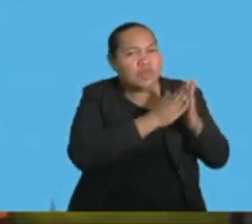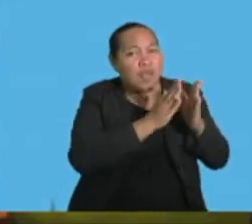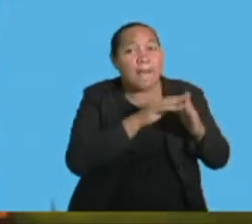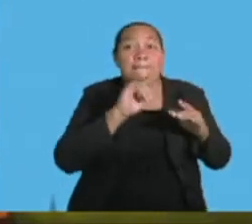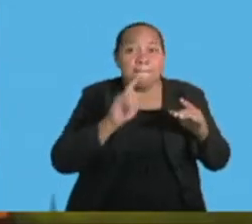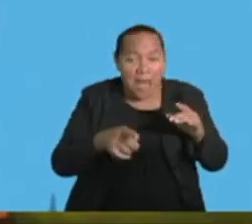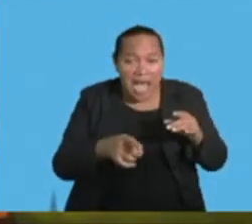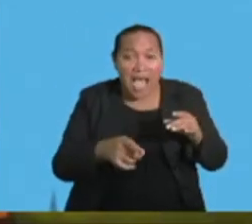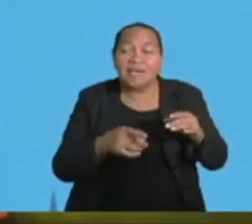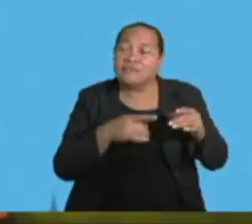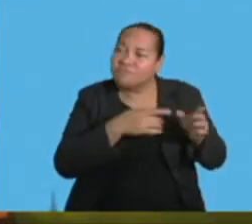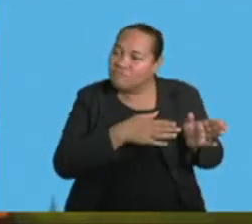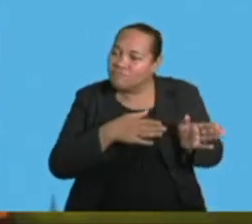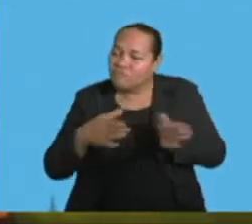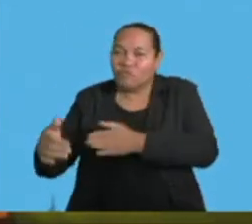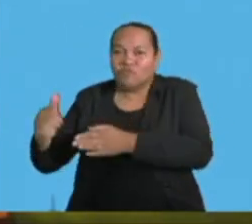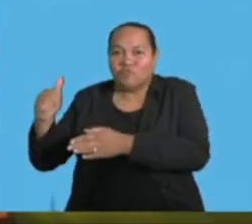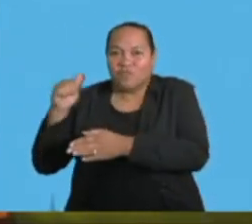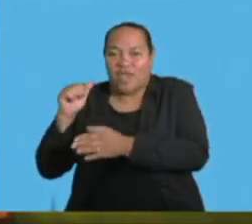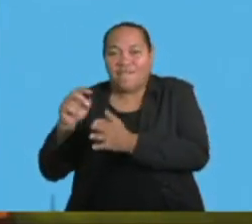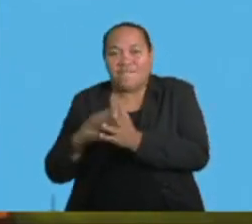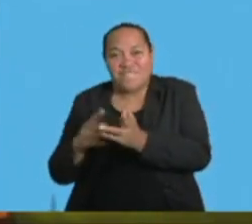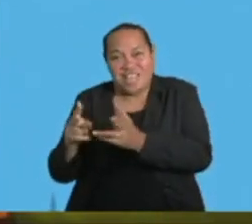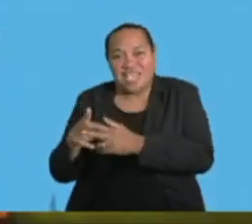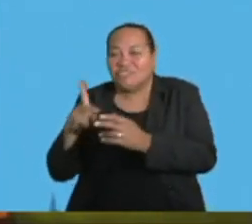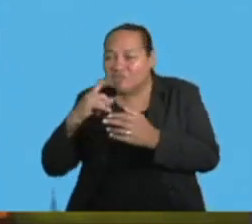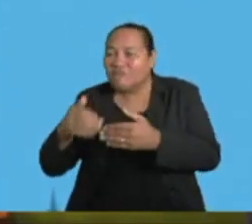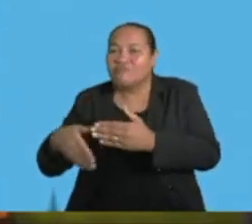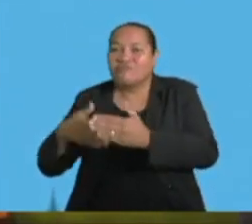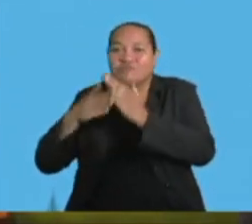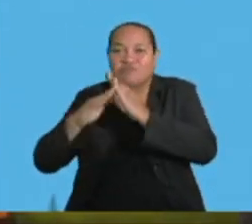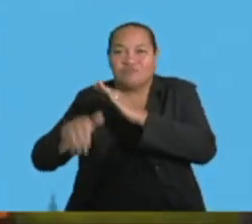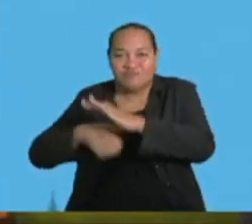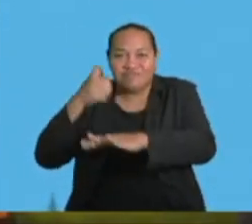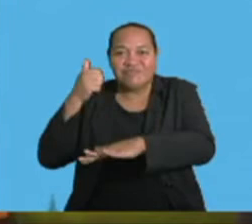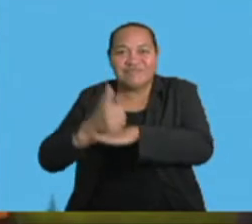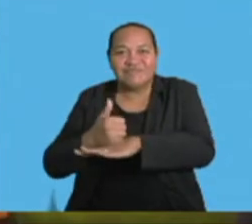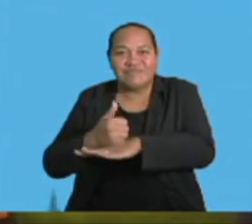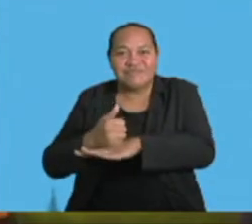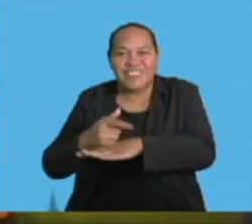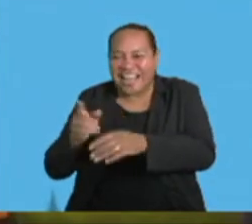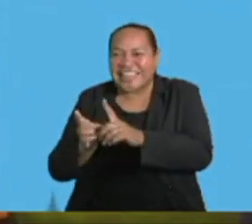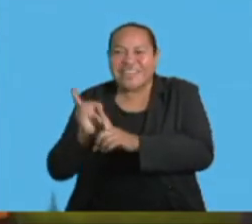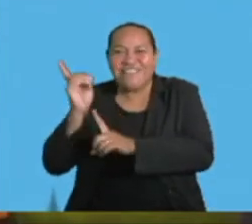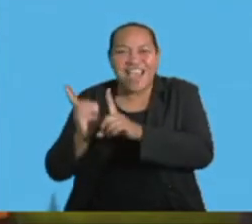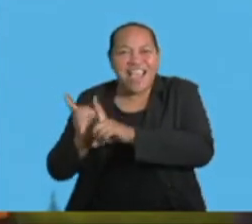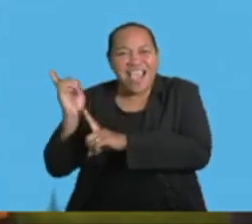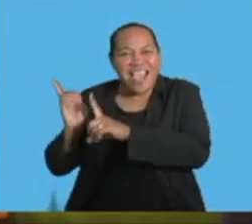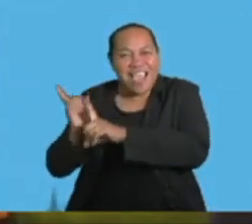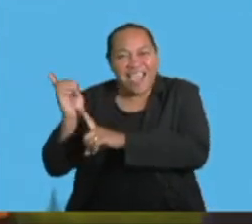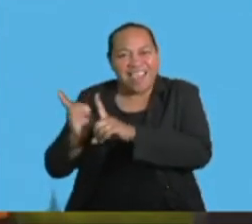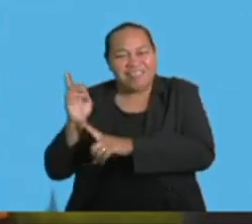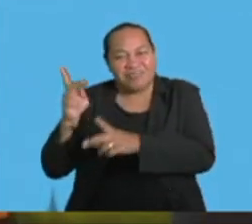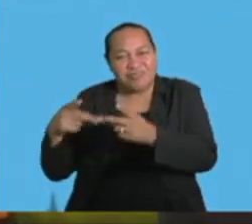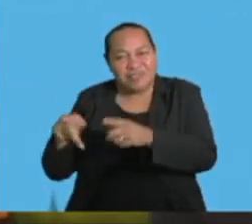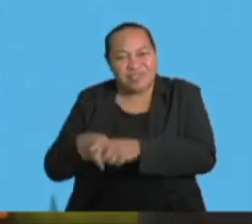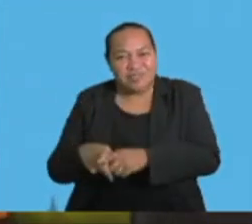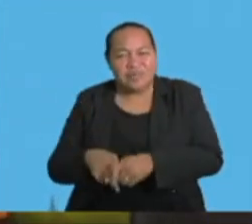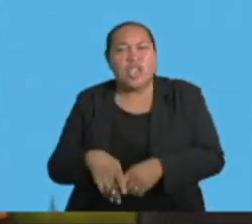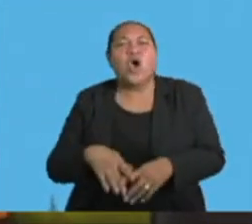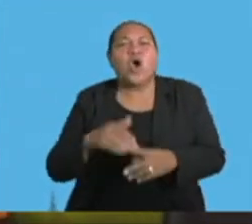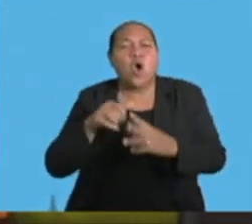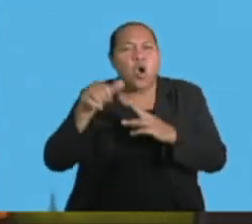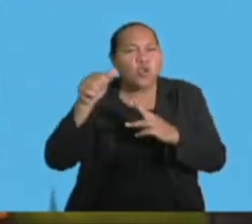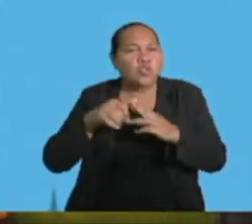there from urban areas to live there. And we've actually seen those types of changes taking place. Connectivity also, mobile phone